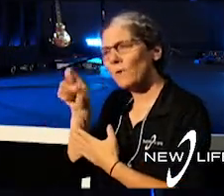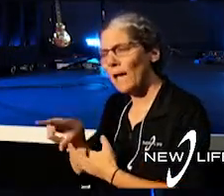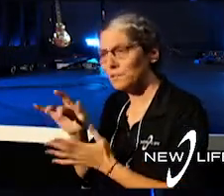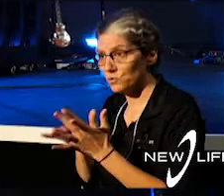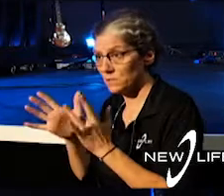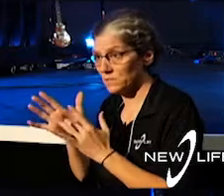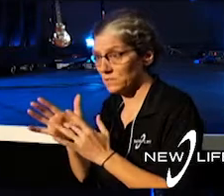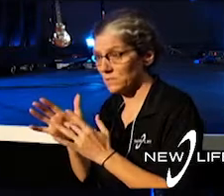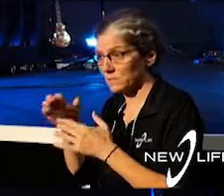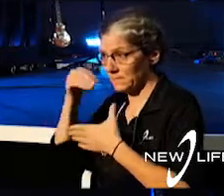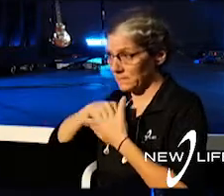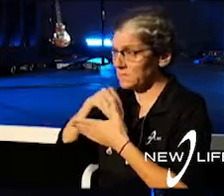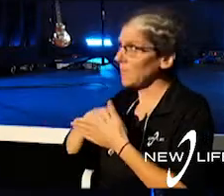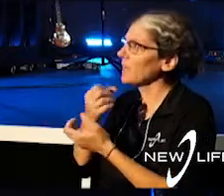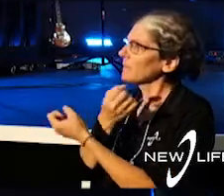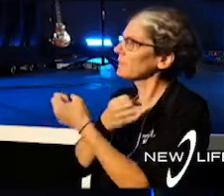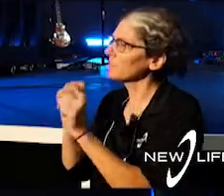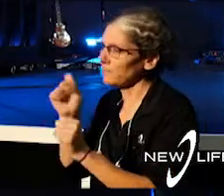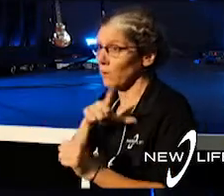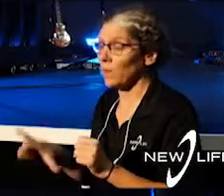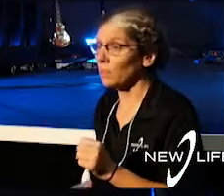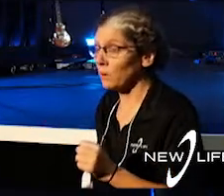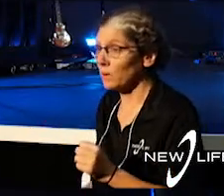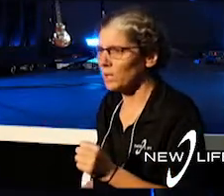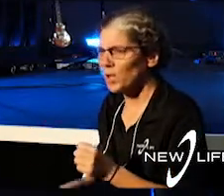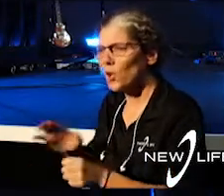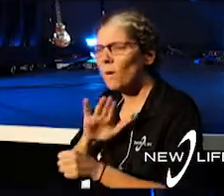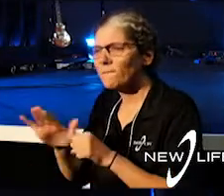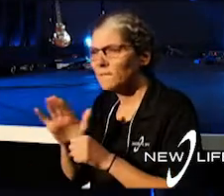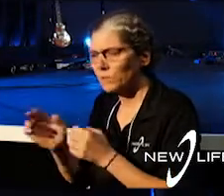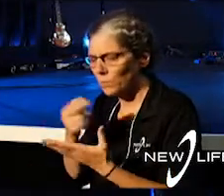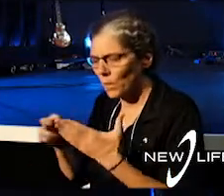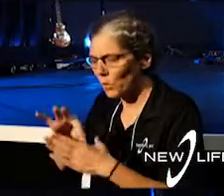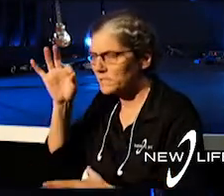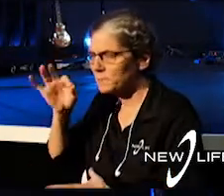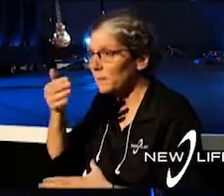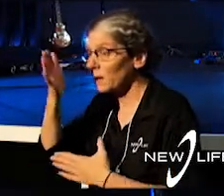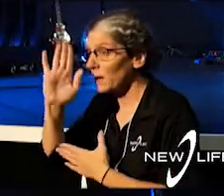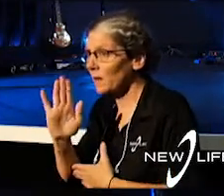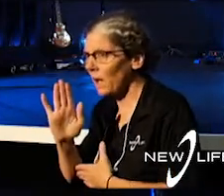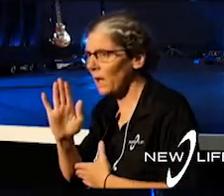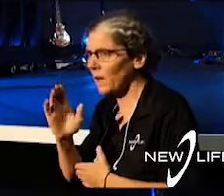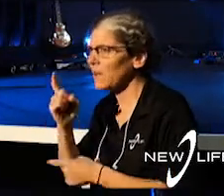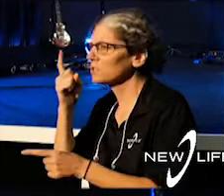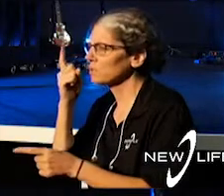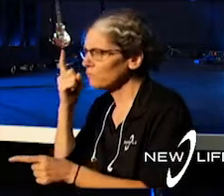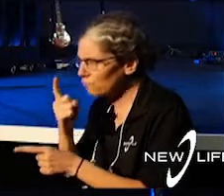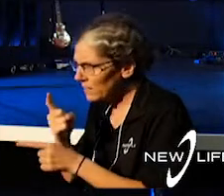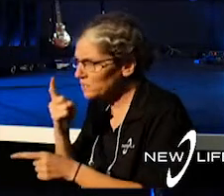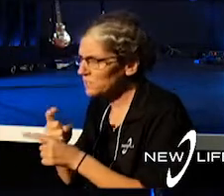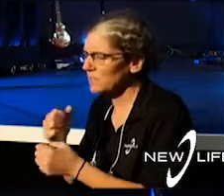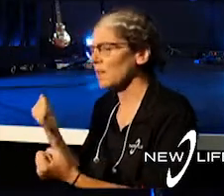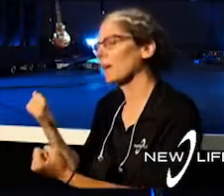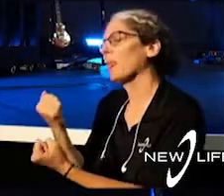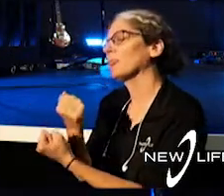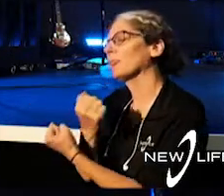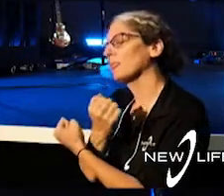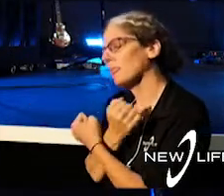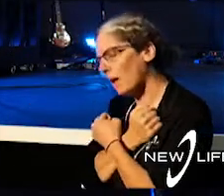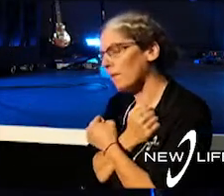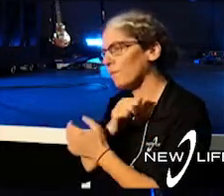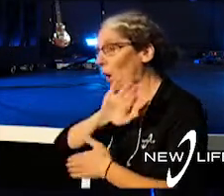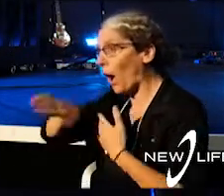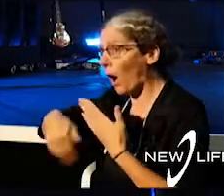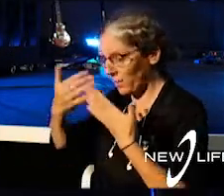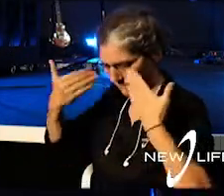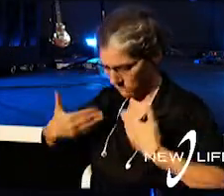and Lord, you are filled with the Holy Spirit, and God has a righteous and jealous love that wants all of